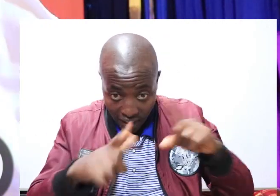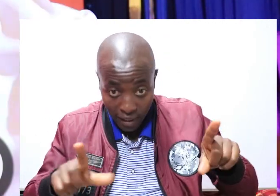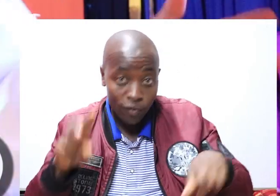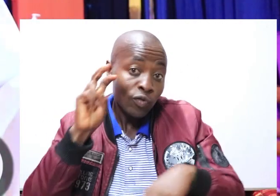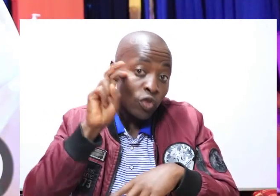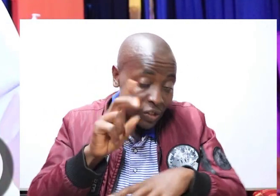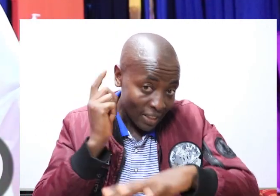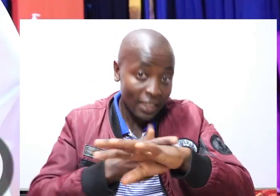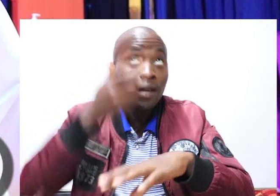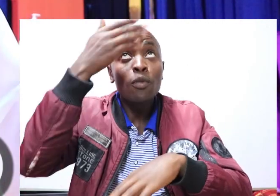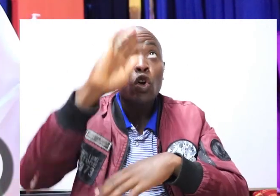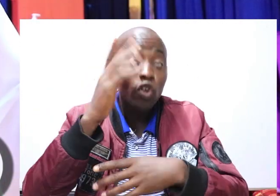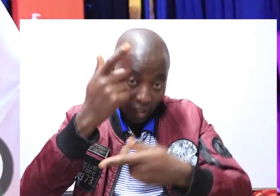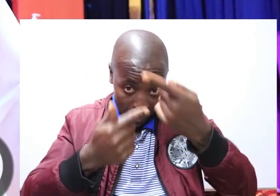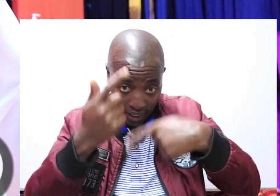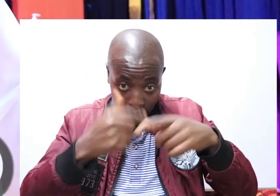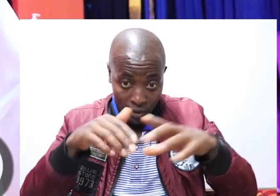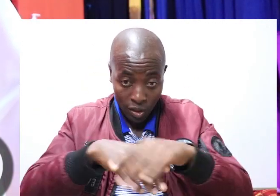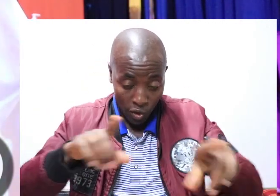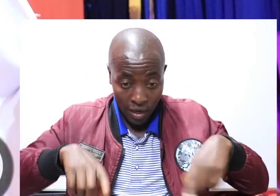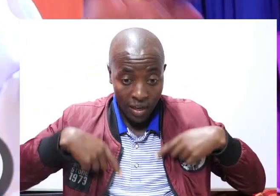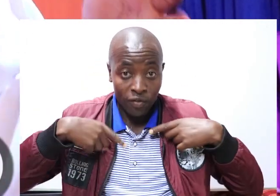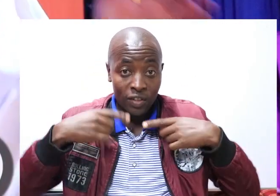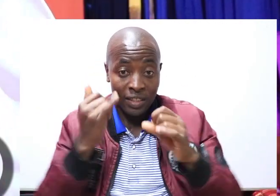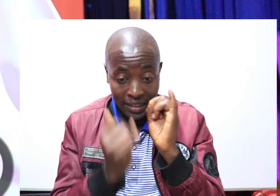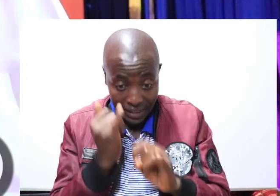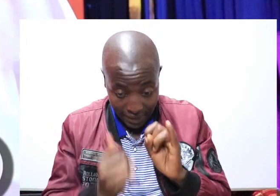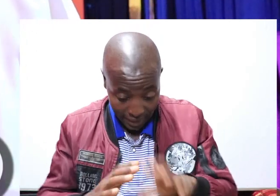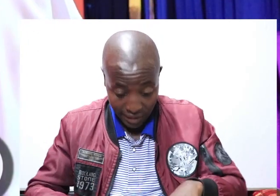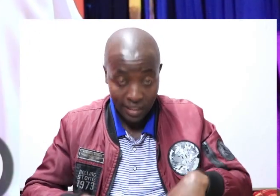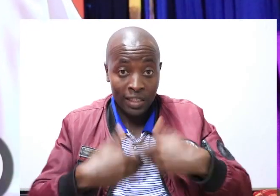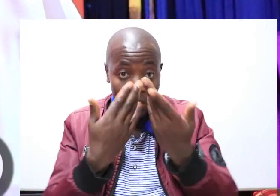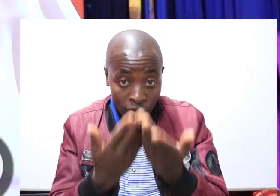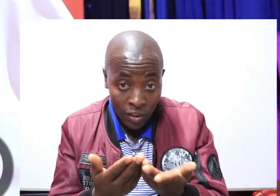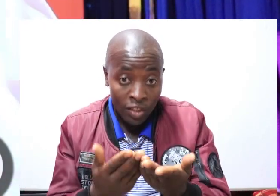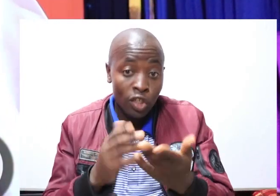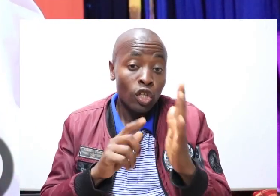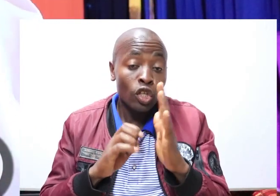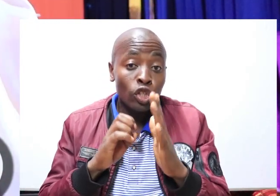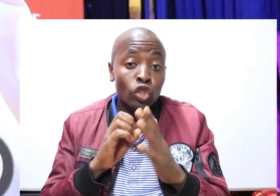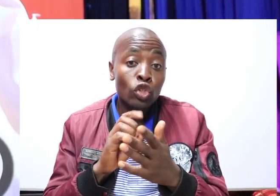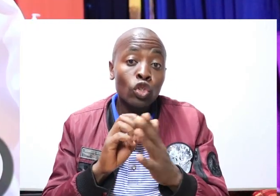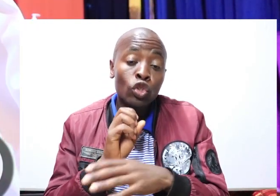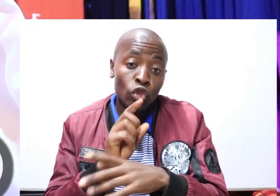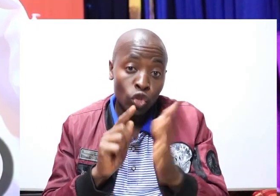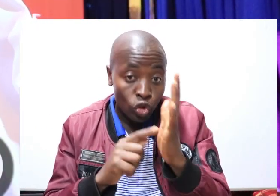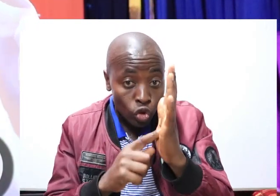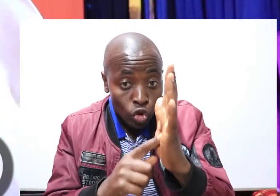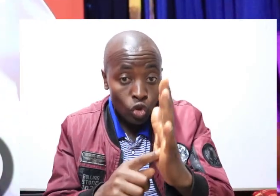You see, when God comes within our lives, He just gives us, or He signals His concern upon our